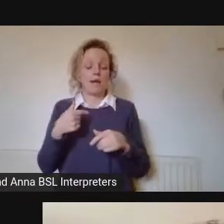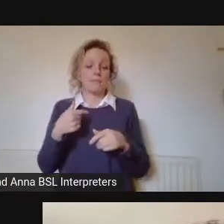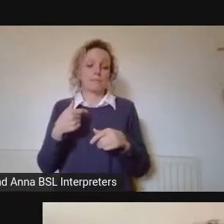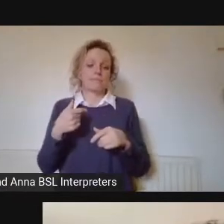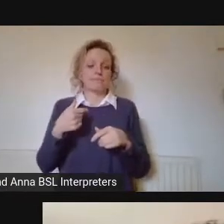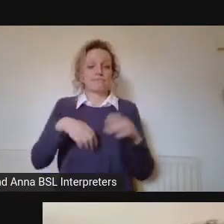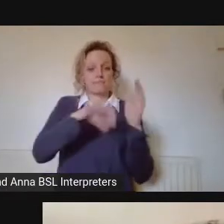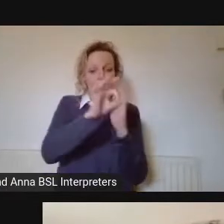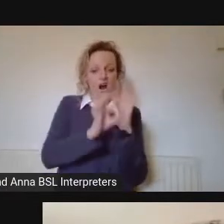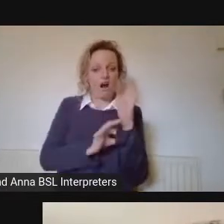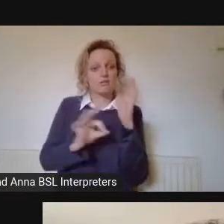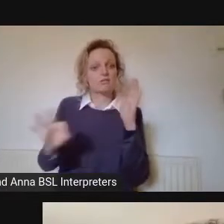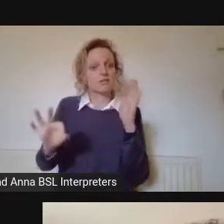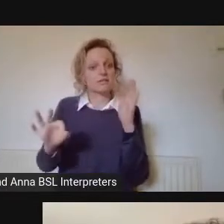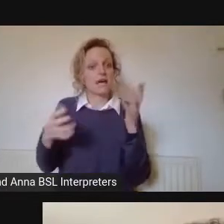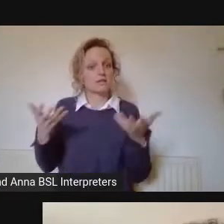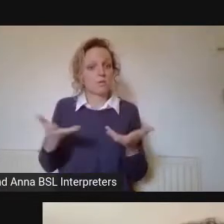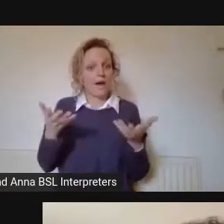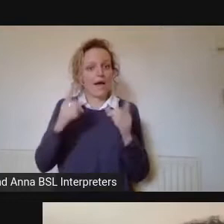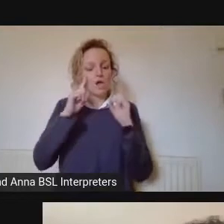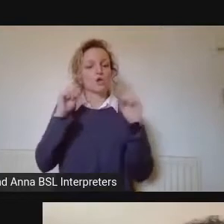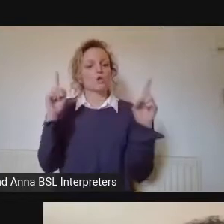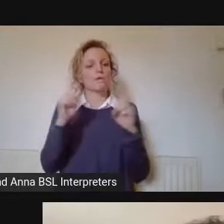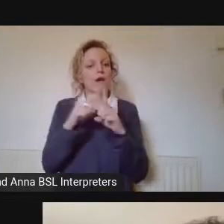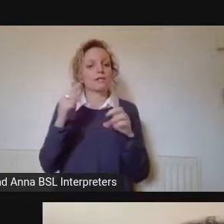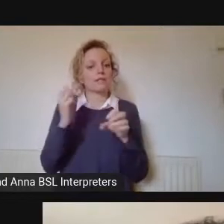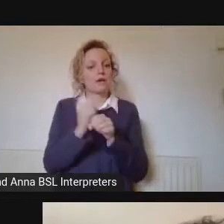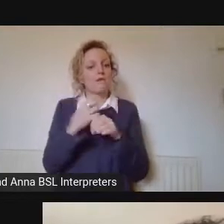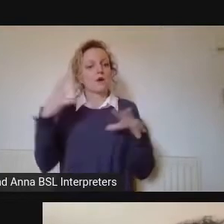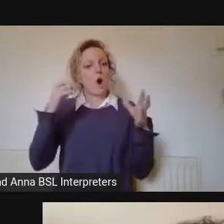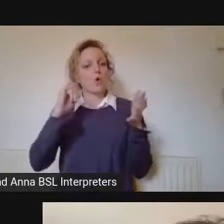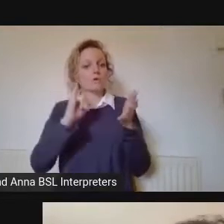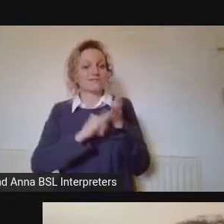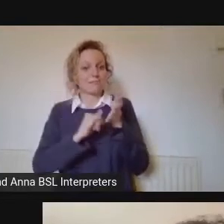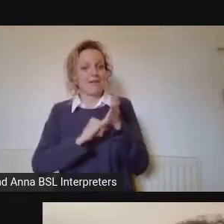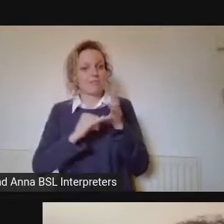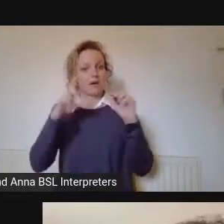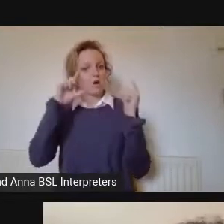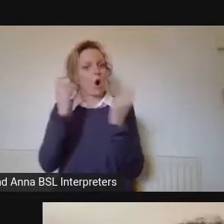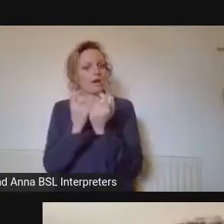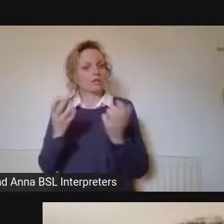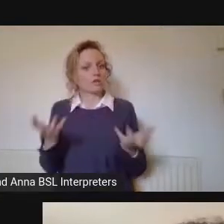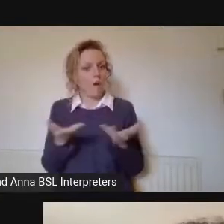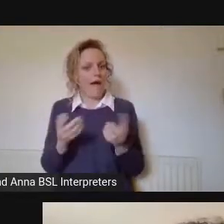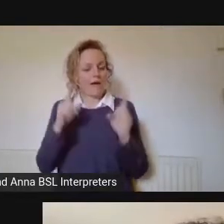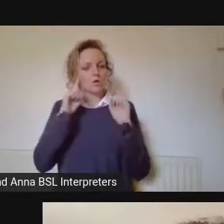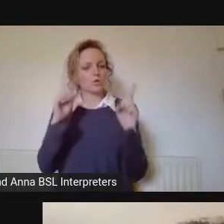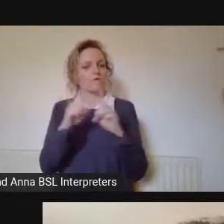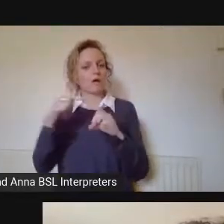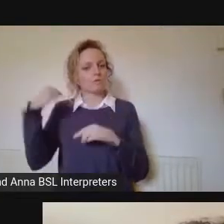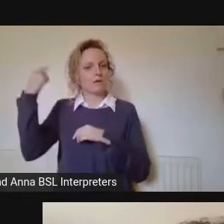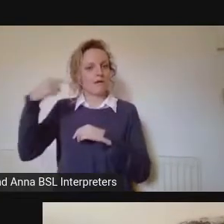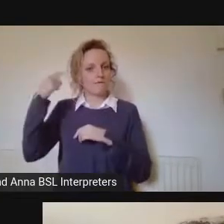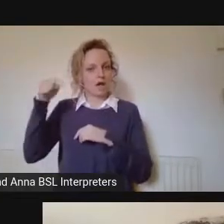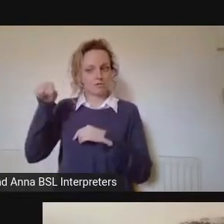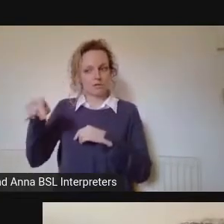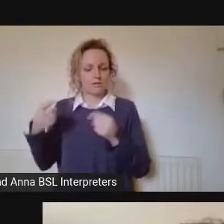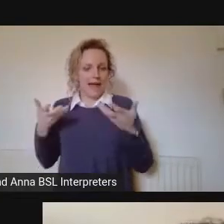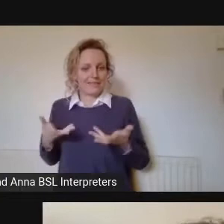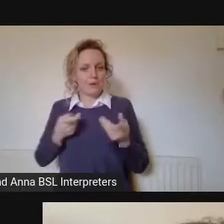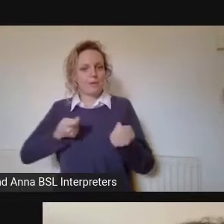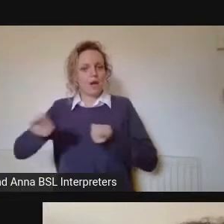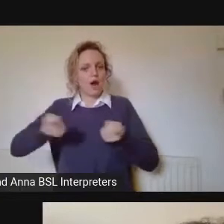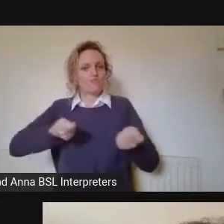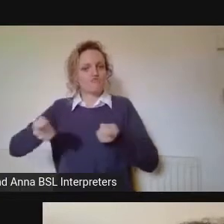of Goldsmiths College in the University of London. I'm running a project at the moment